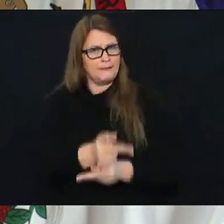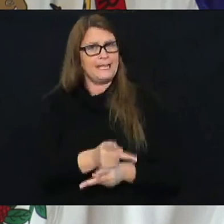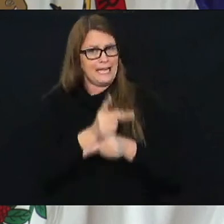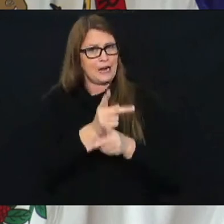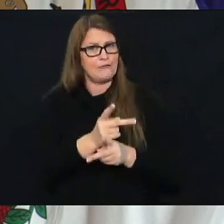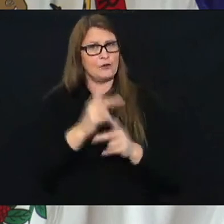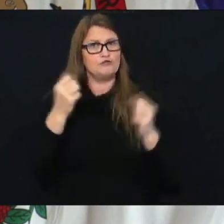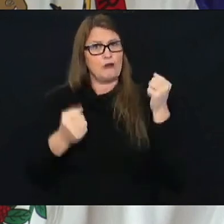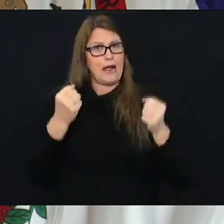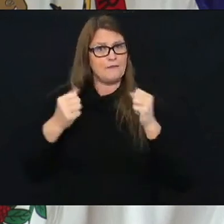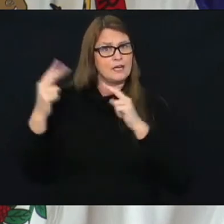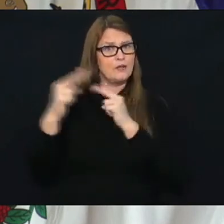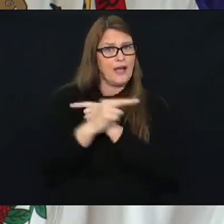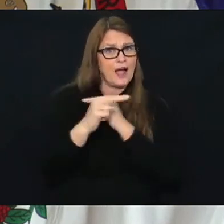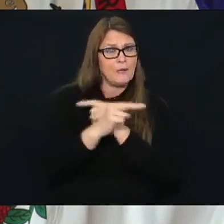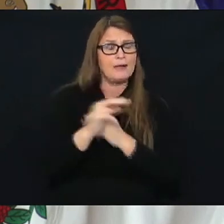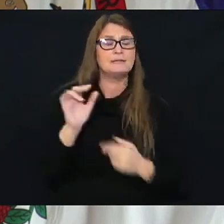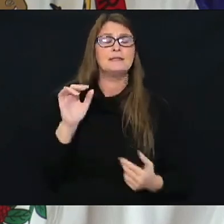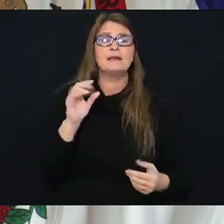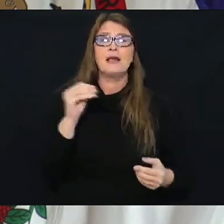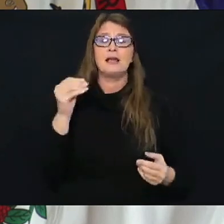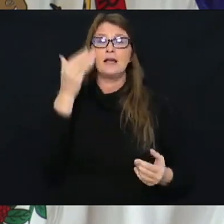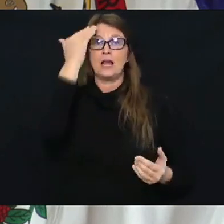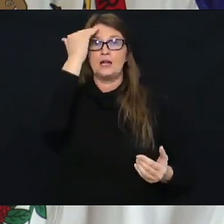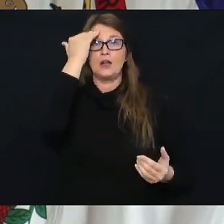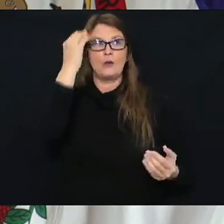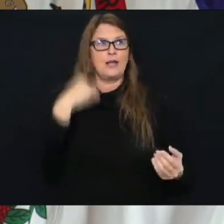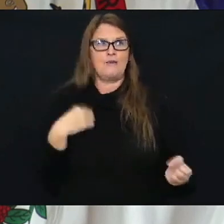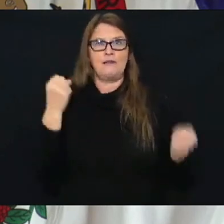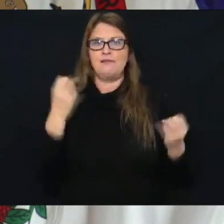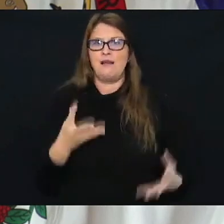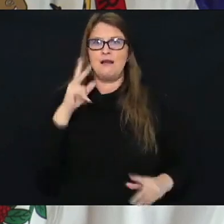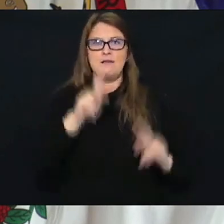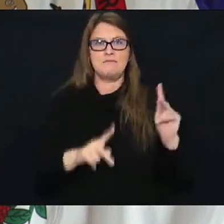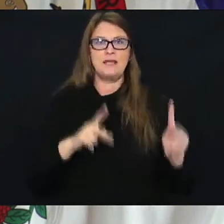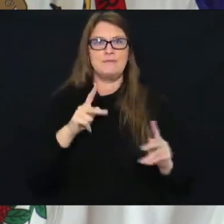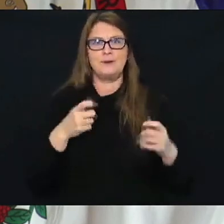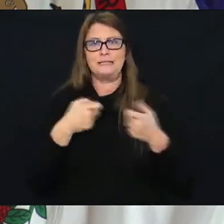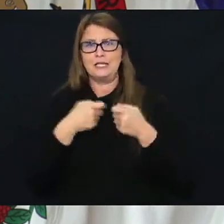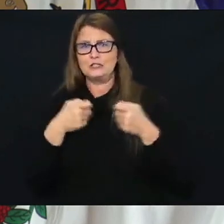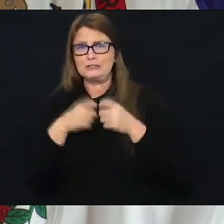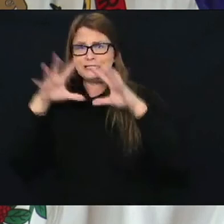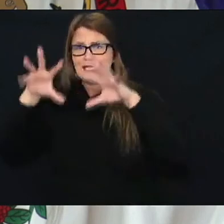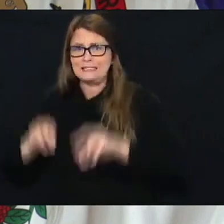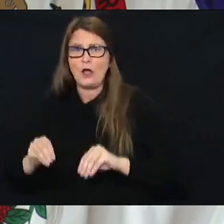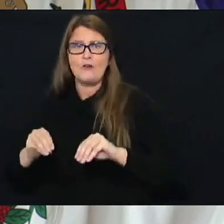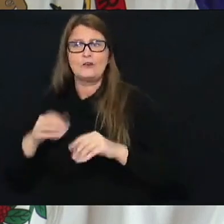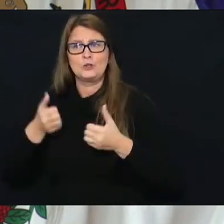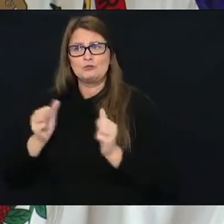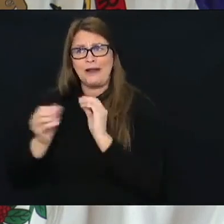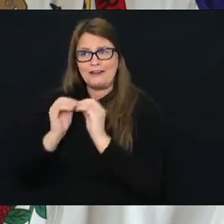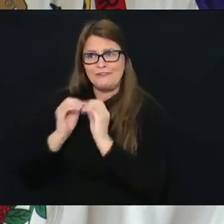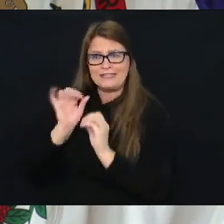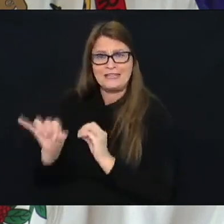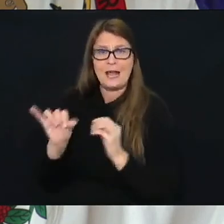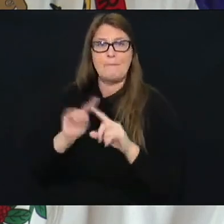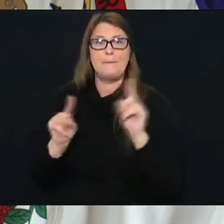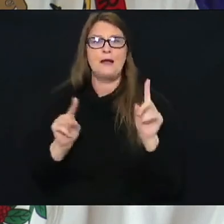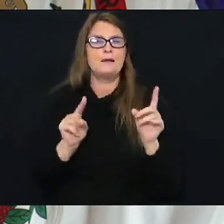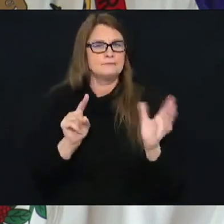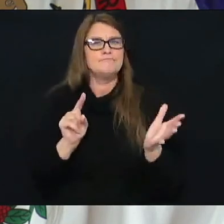on the highways and all that. But and I know we got a bunch of people that their power's off, and we're trying to get all that fixed and everything.